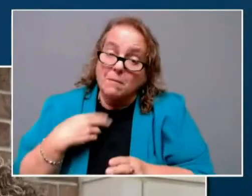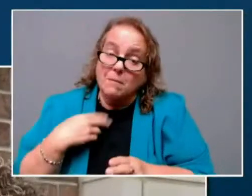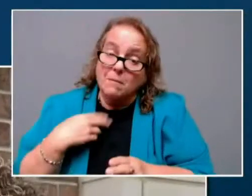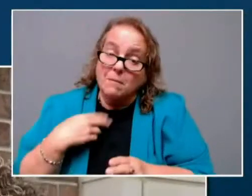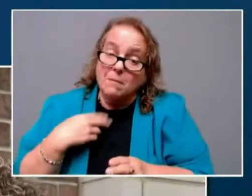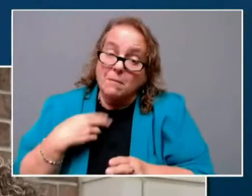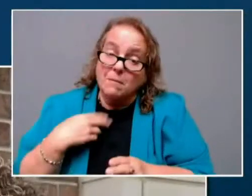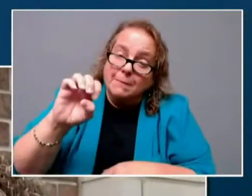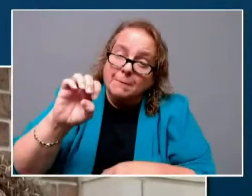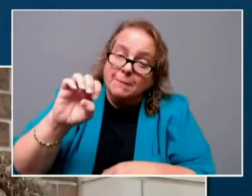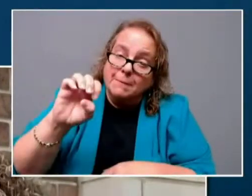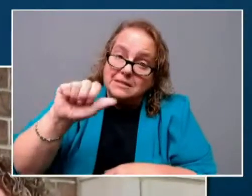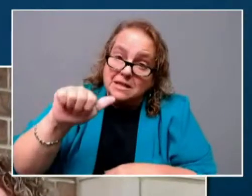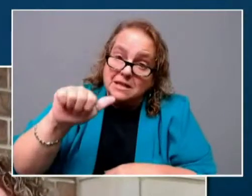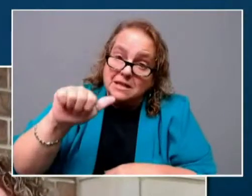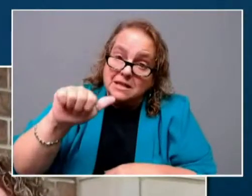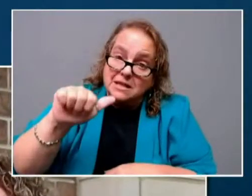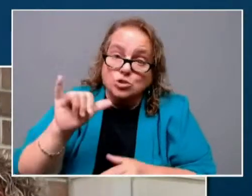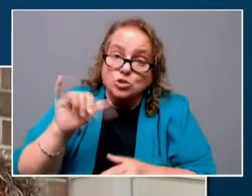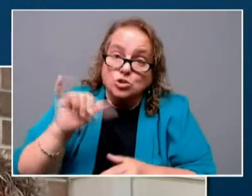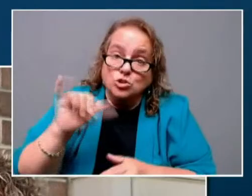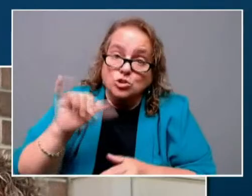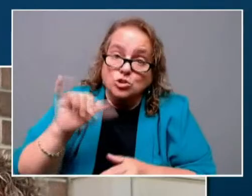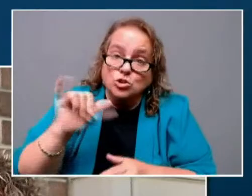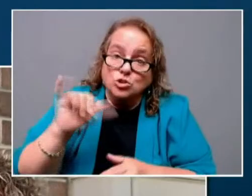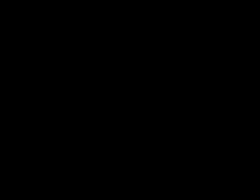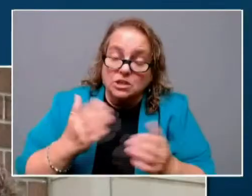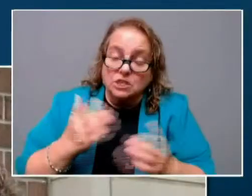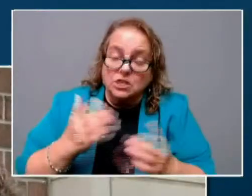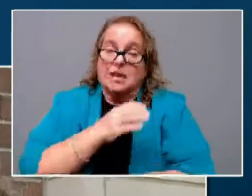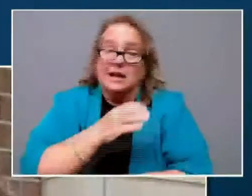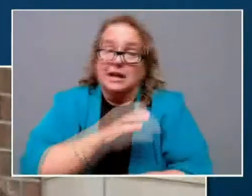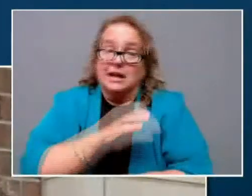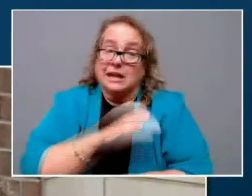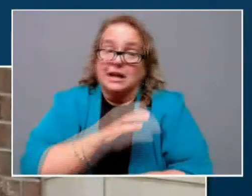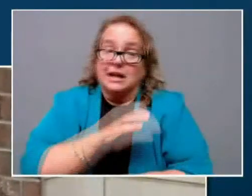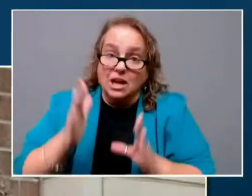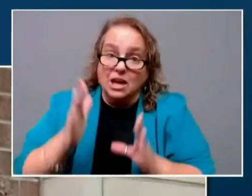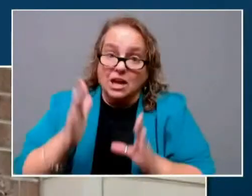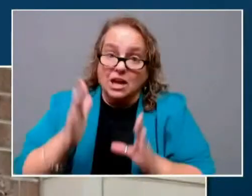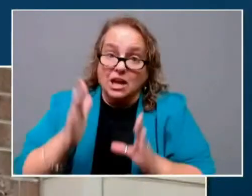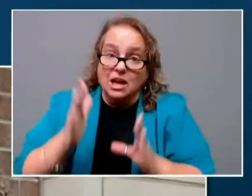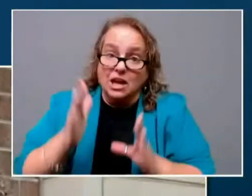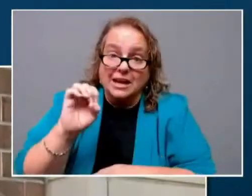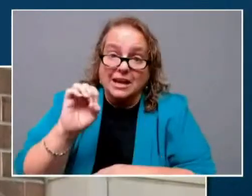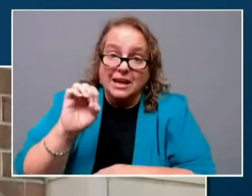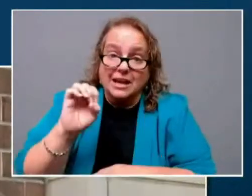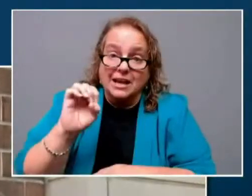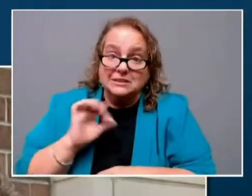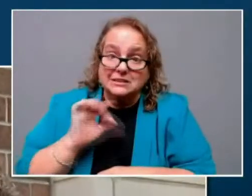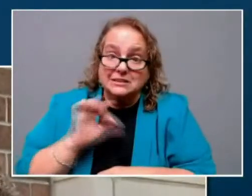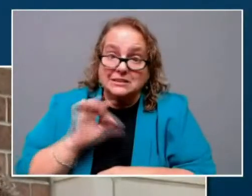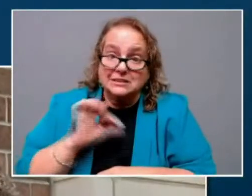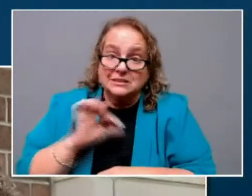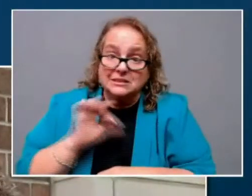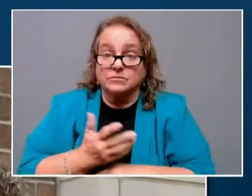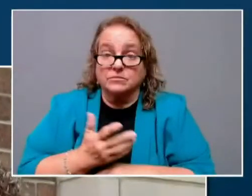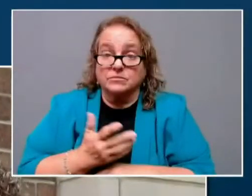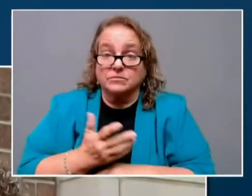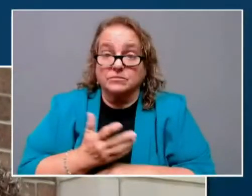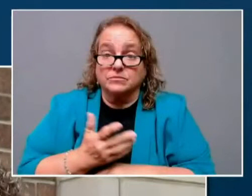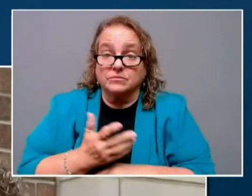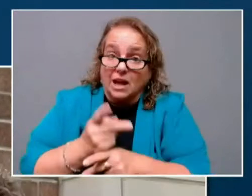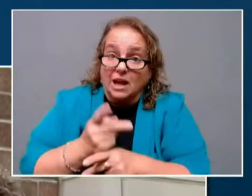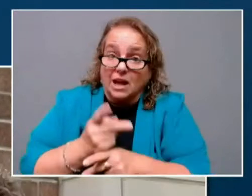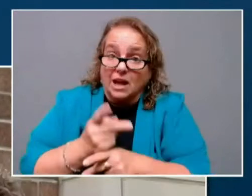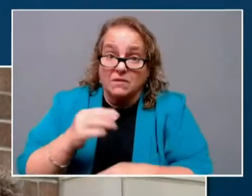MedCenter in the Emergency Department, and I'm the clinical educator for our ER staff. In addition to helping to take care of the patients when we've had such a high